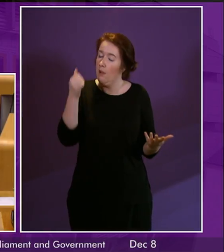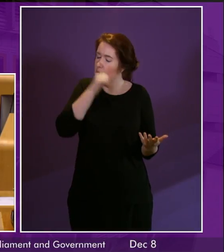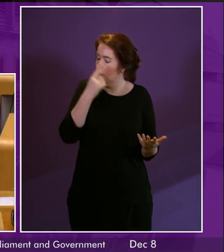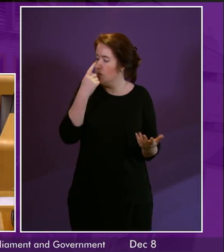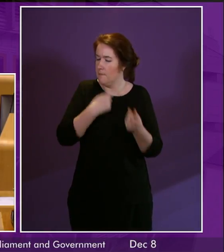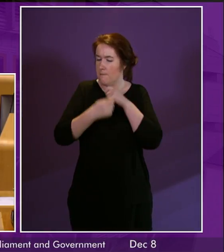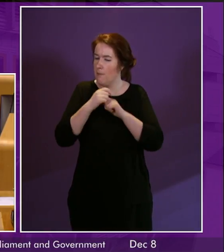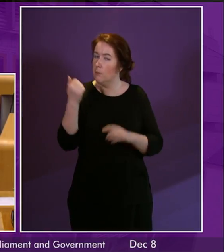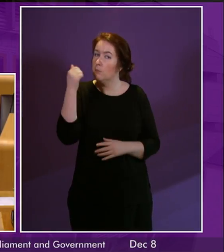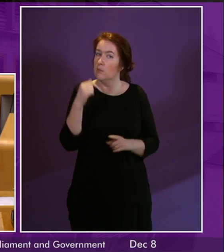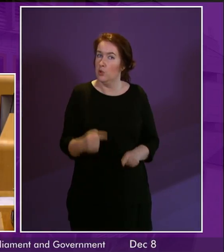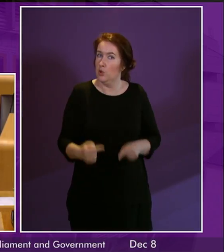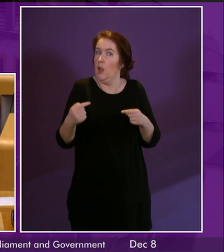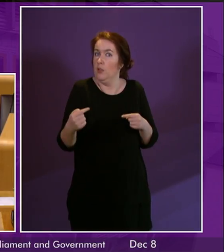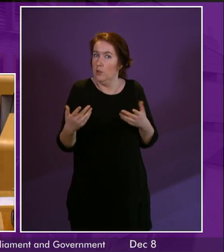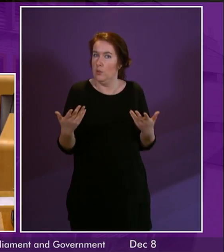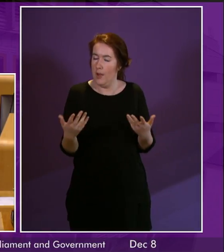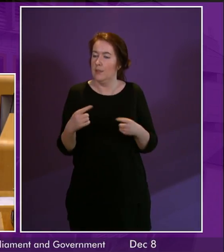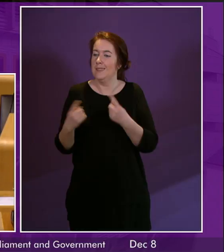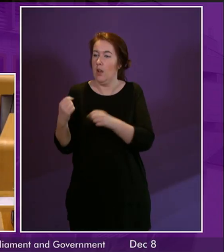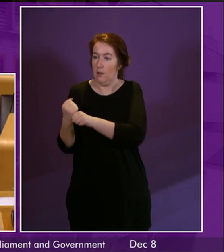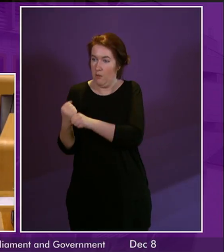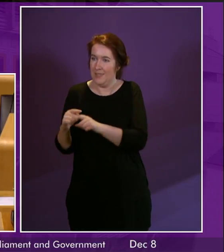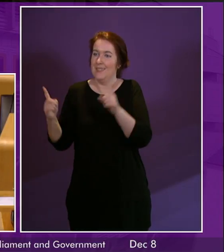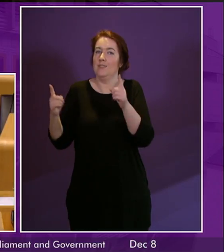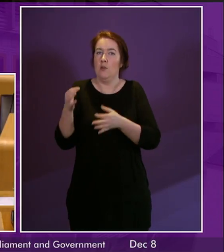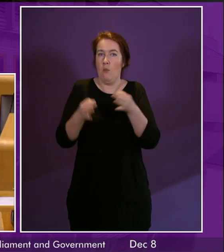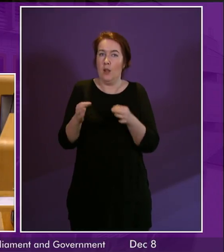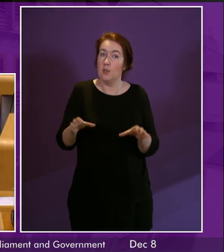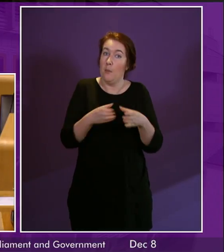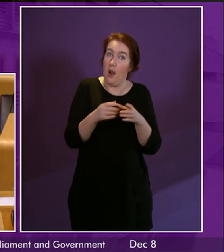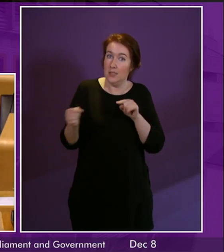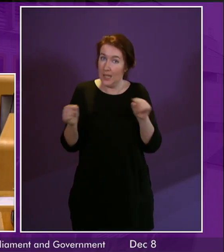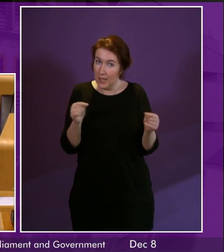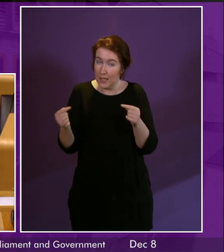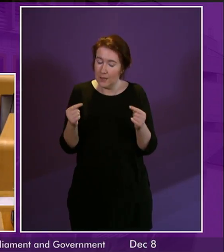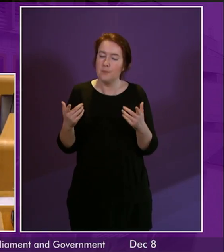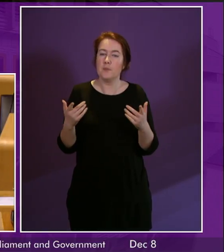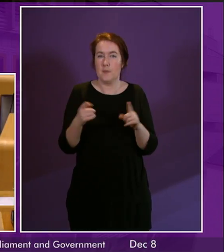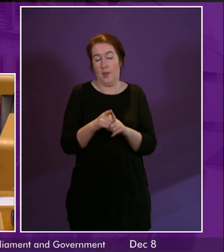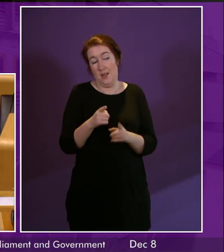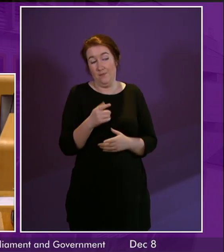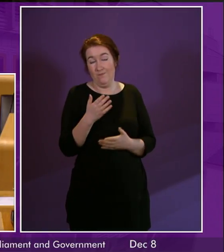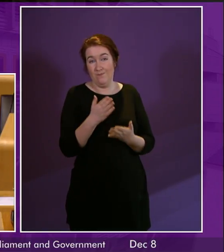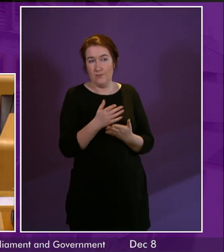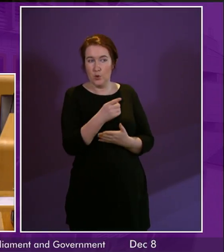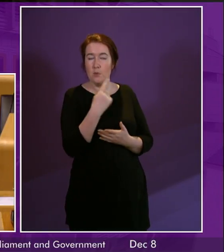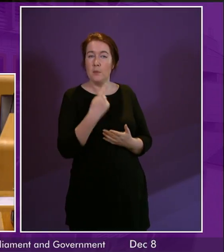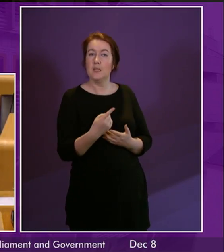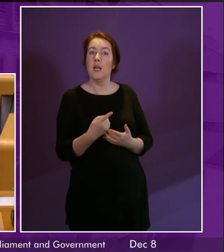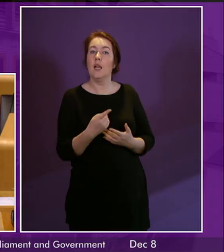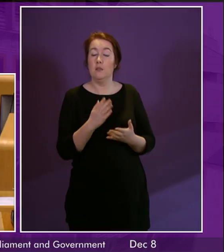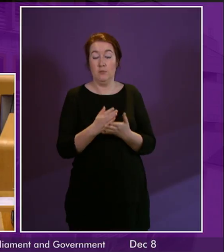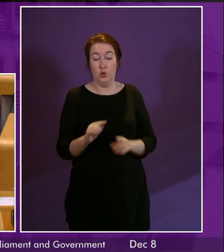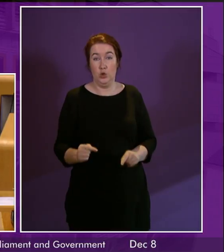challenge when you have governments of, you know, different political parties. Indeed, Deputy Presiding Officer, you might say that it